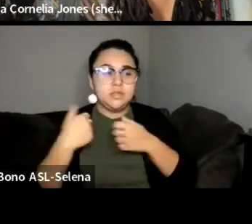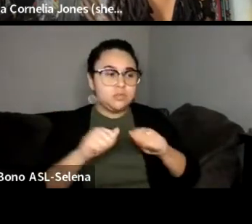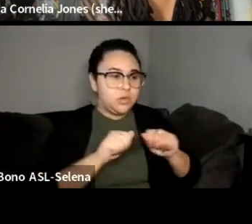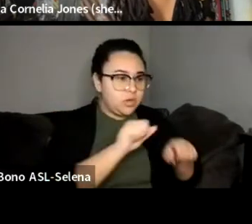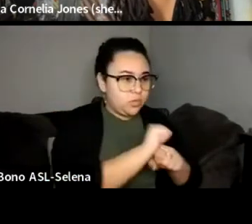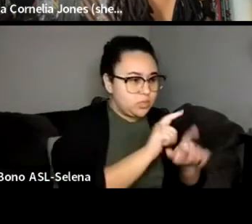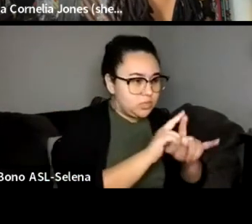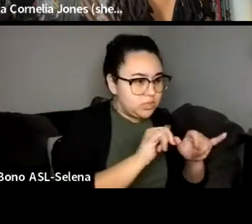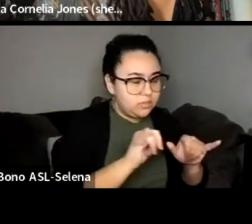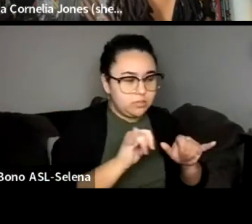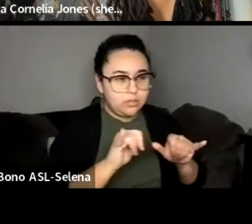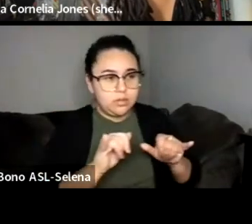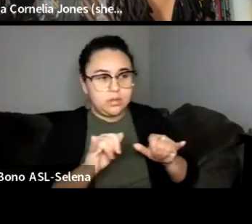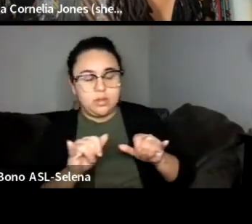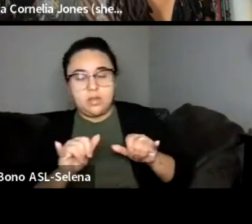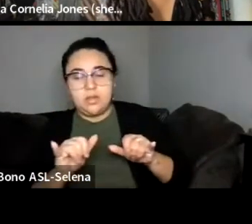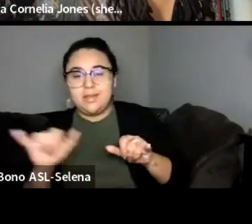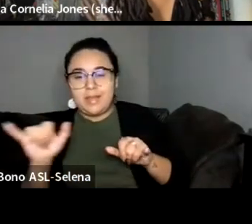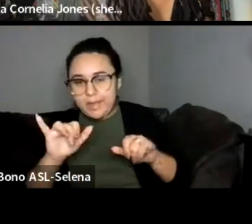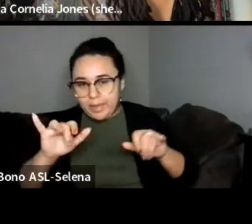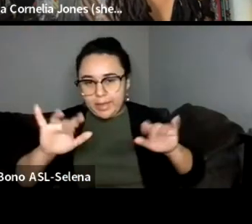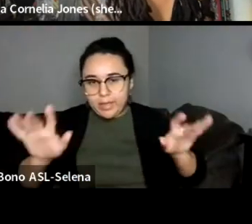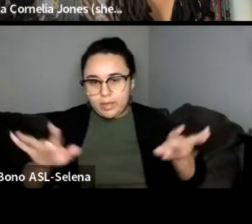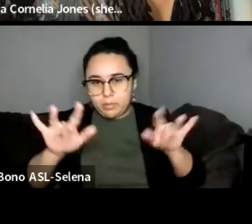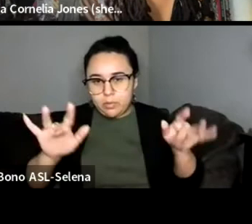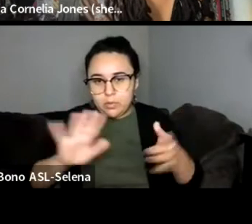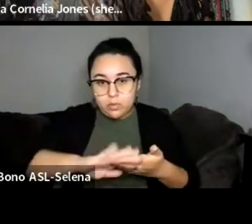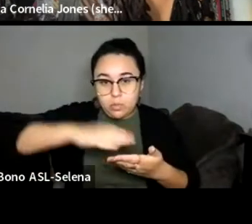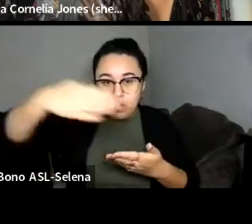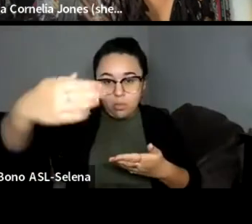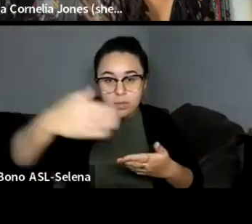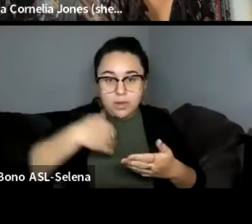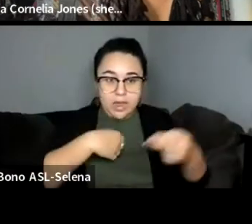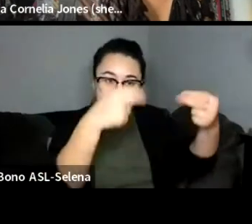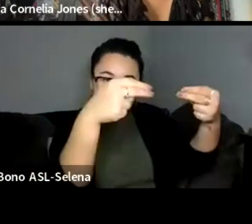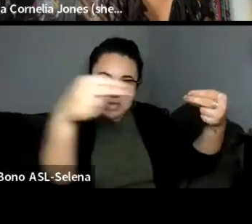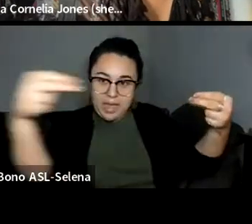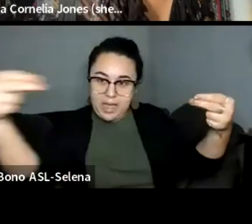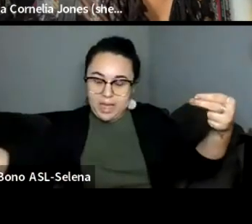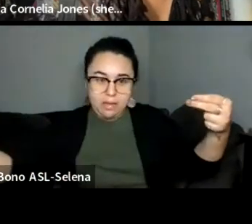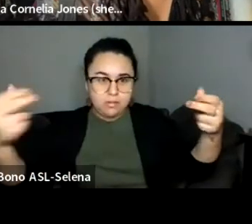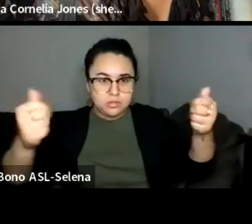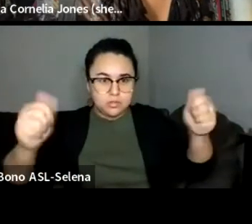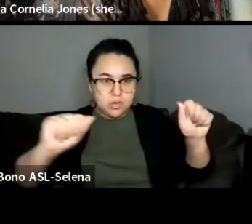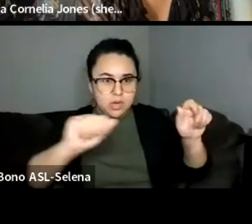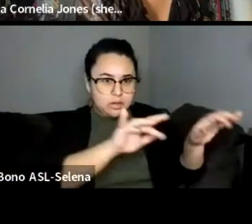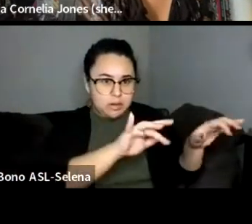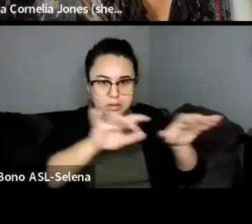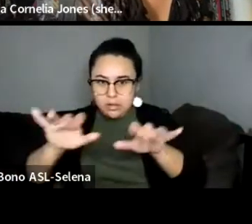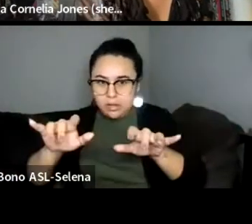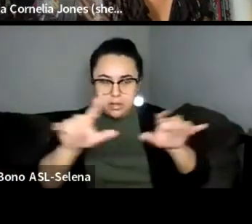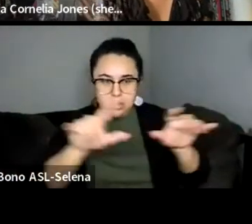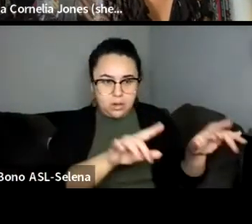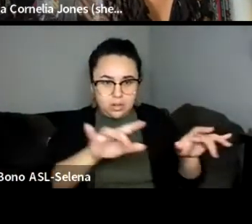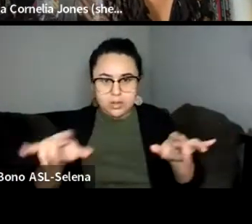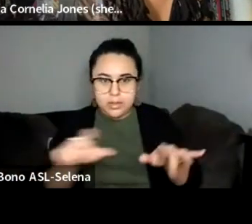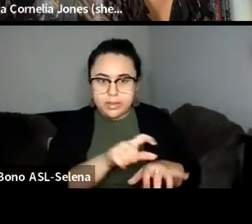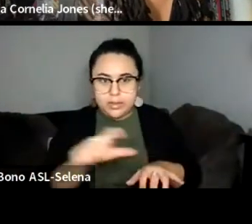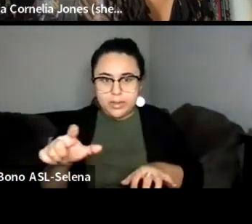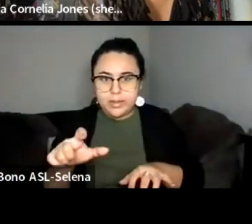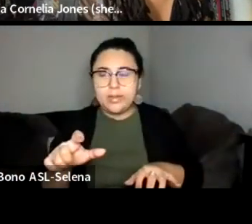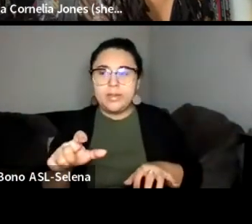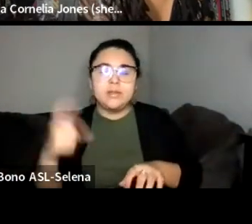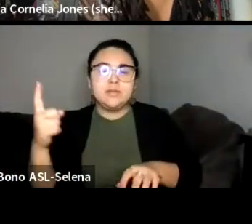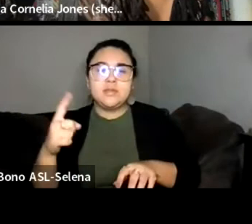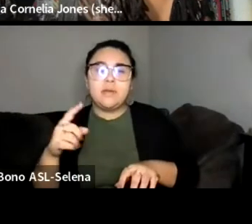someone pours a bucket of water on the computer. Like it seems impossible. It seems overwhelming. It seems like, and it's just so many, I